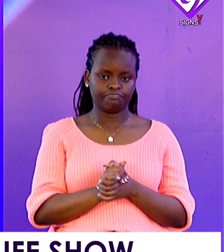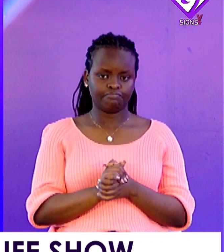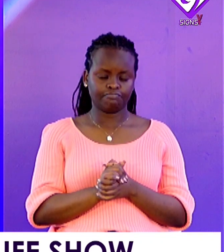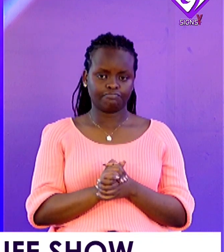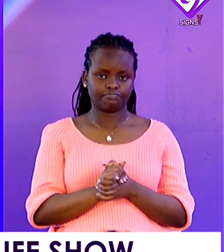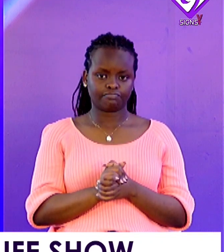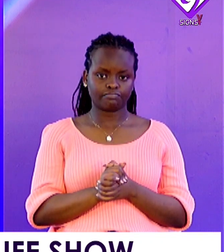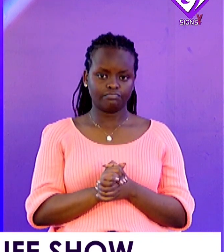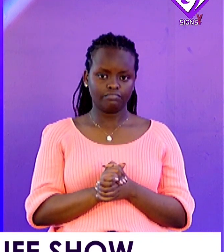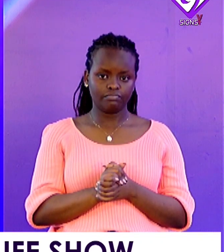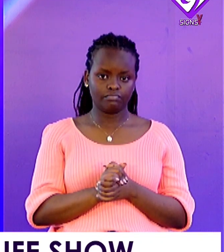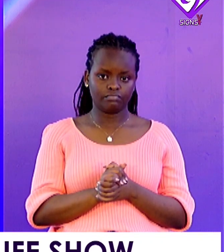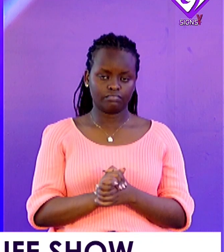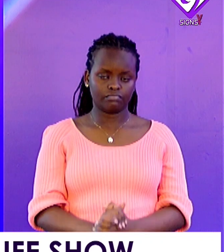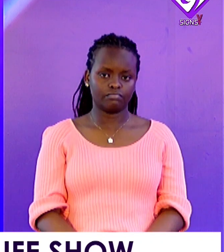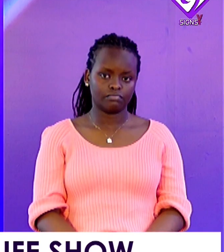in the current